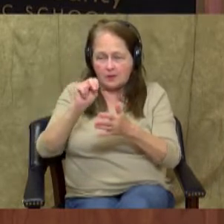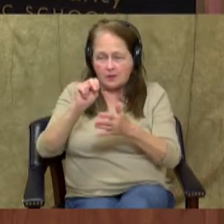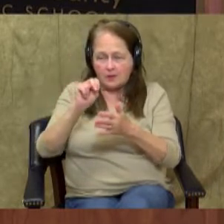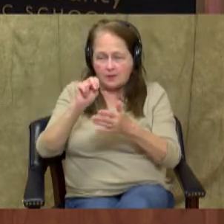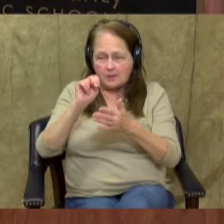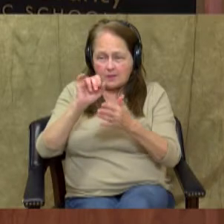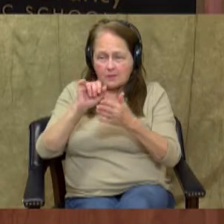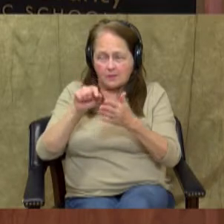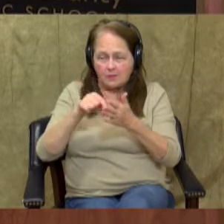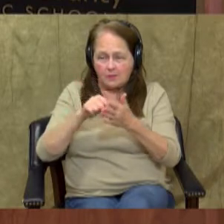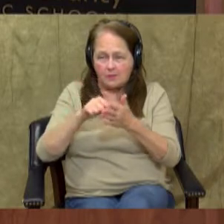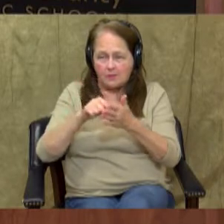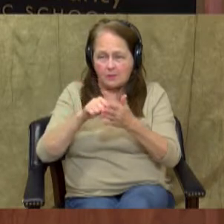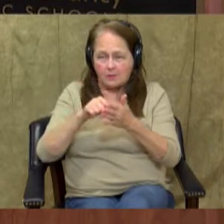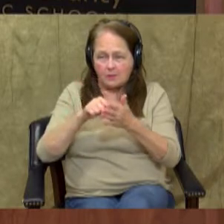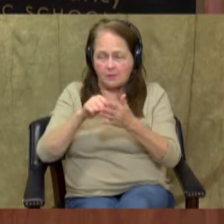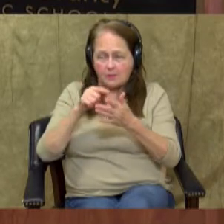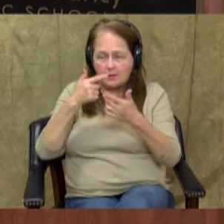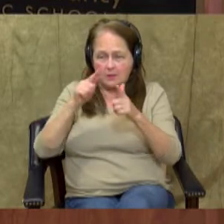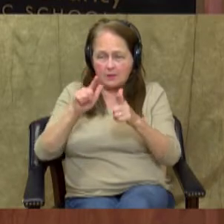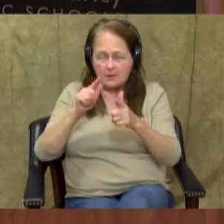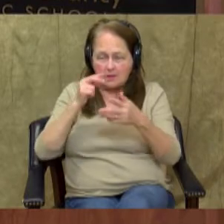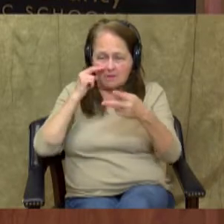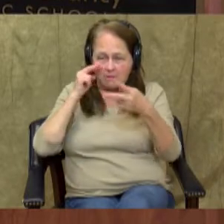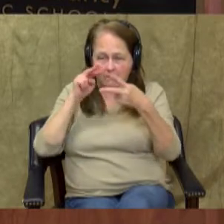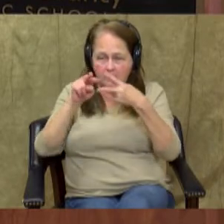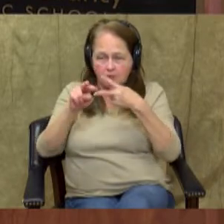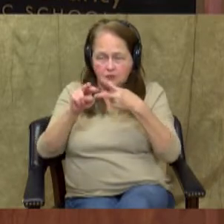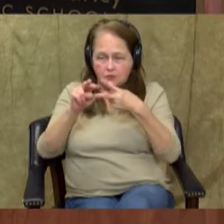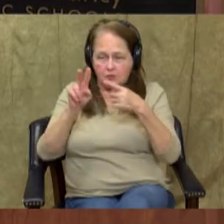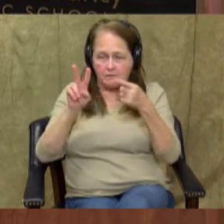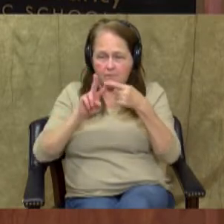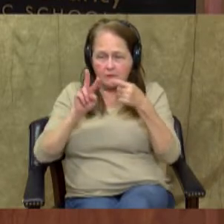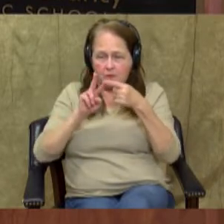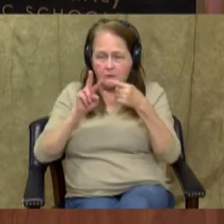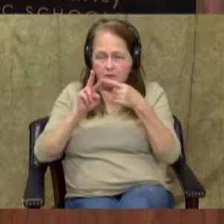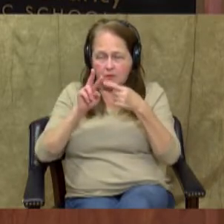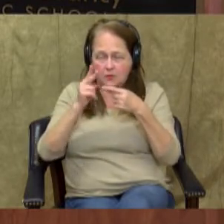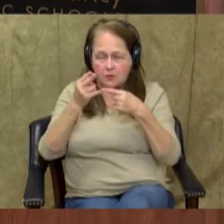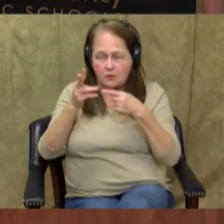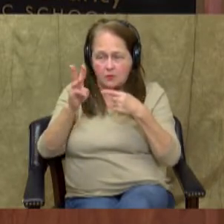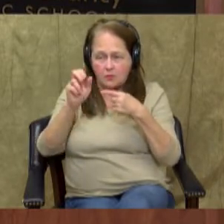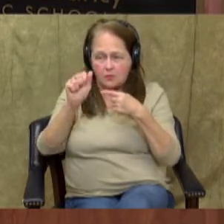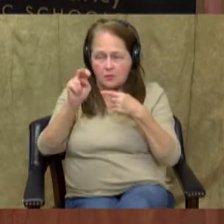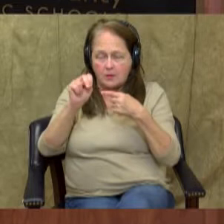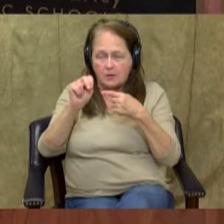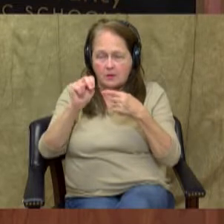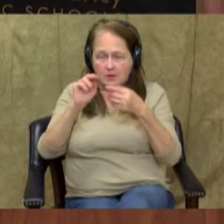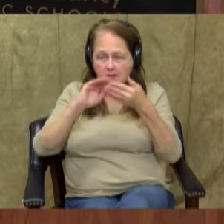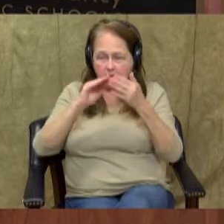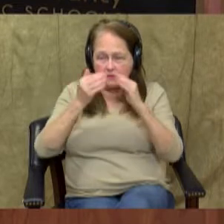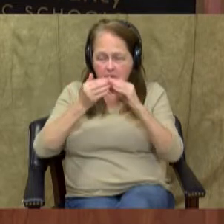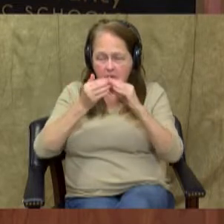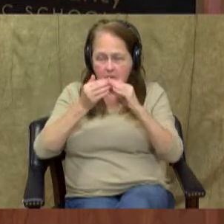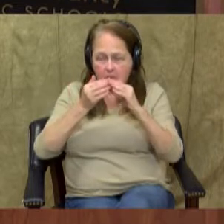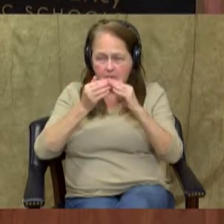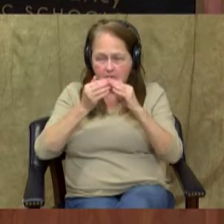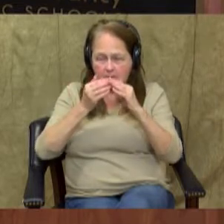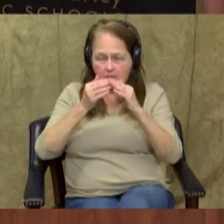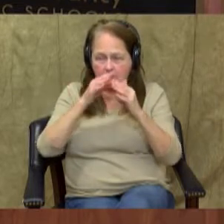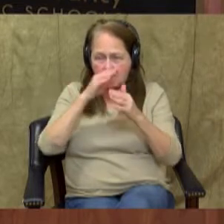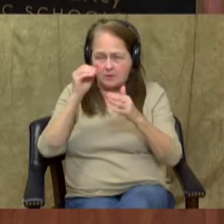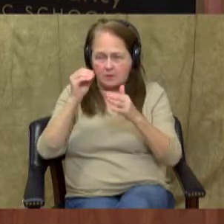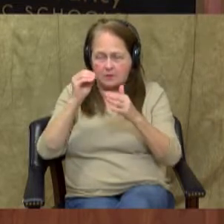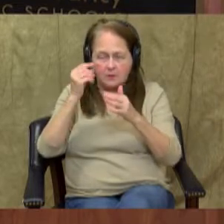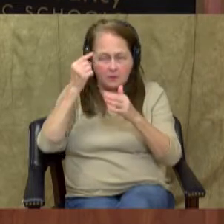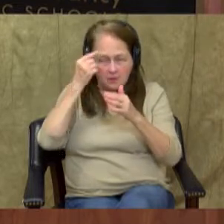mind. So let's do our visual vocabulary. An urban area refers to a city and its suburbs.